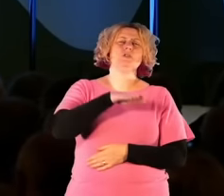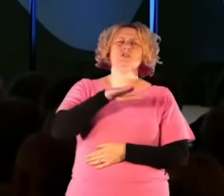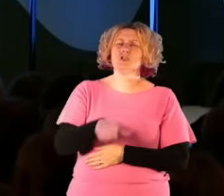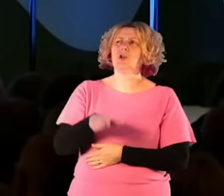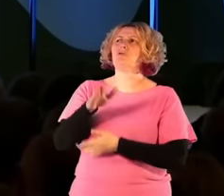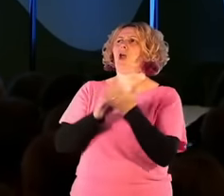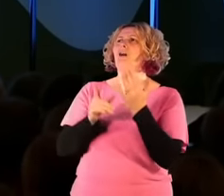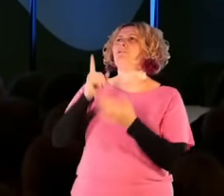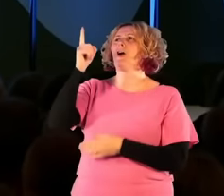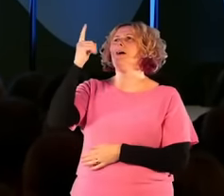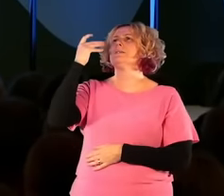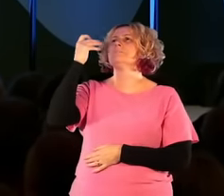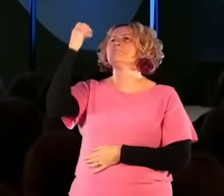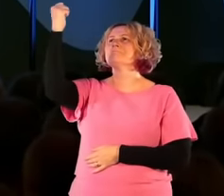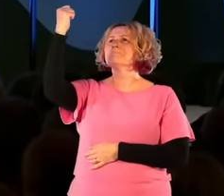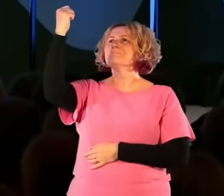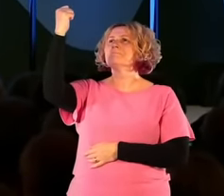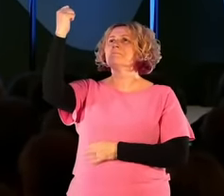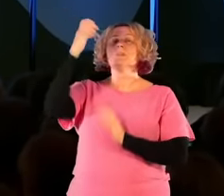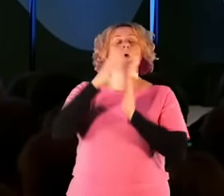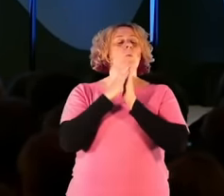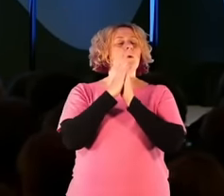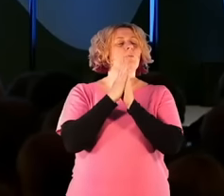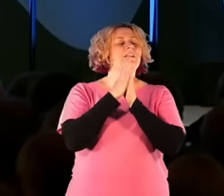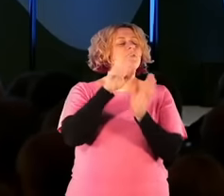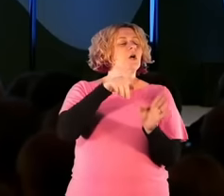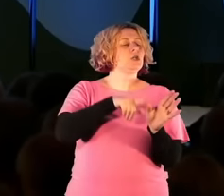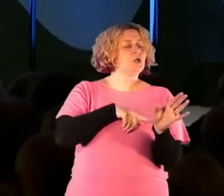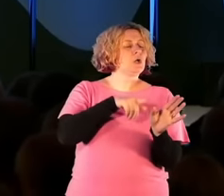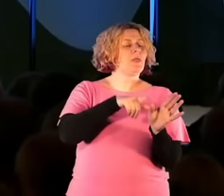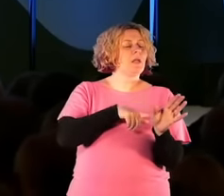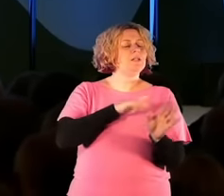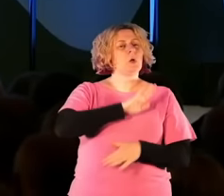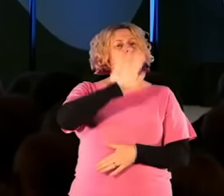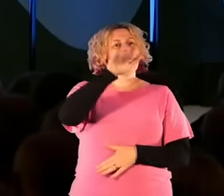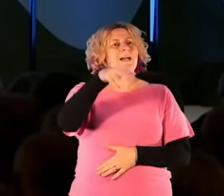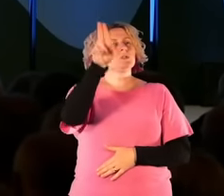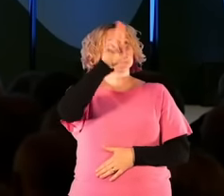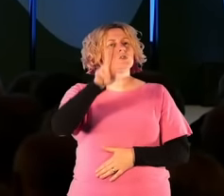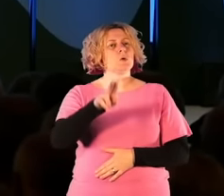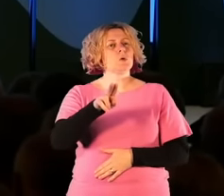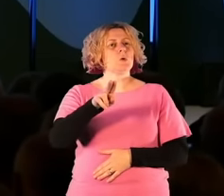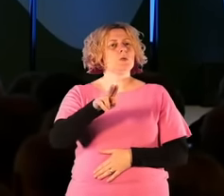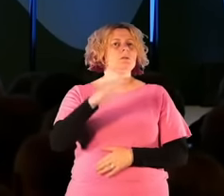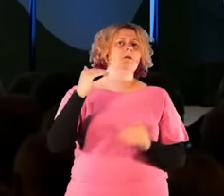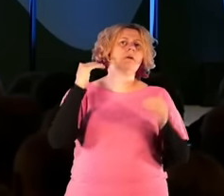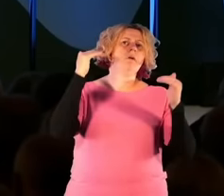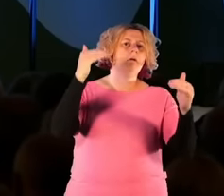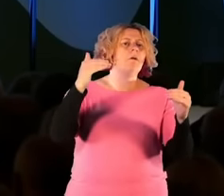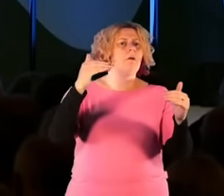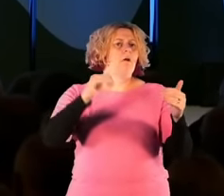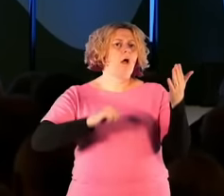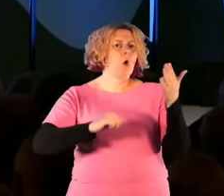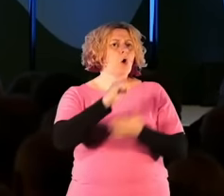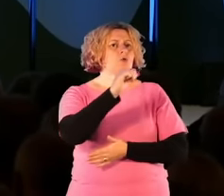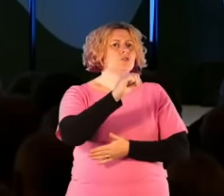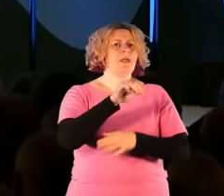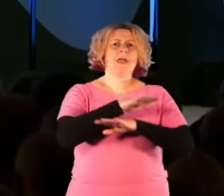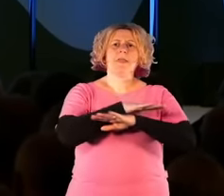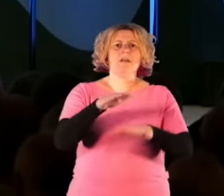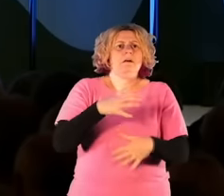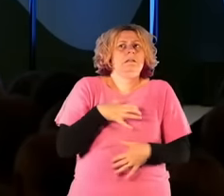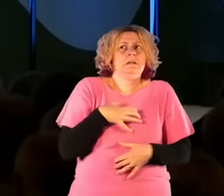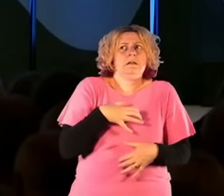youth, especially as they go back and into the secondary school culture. Lord, we pray that they would not be afraid to shine like stars for you in that